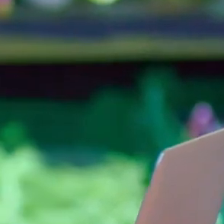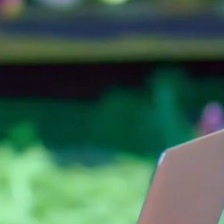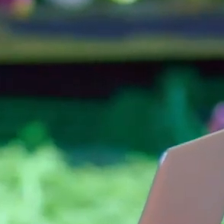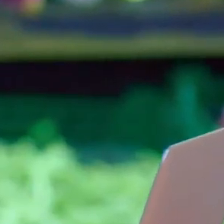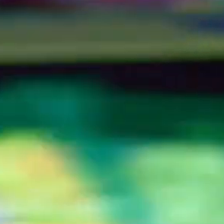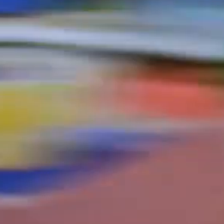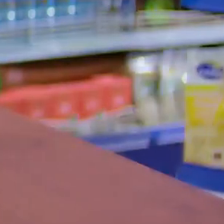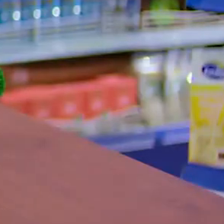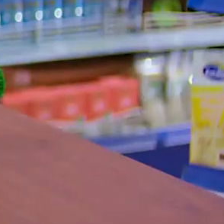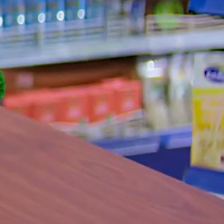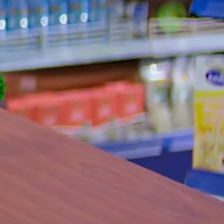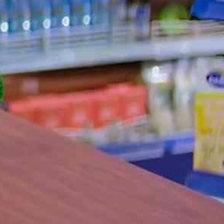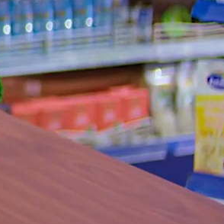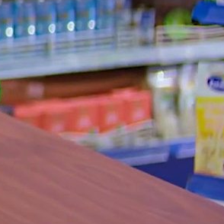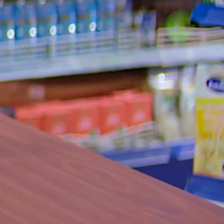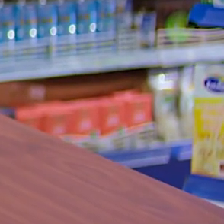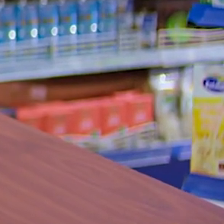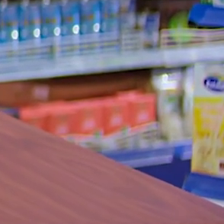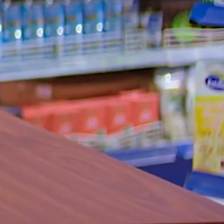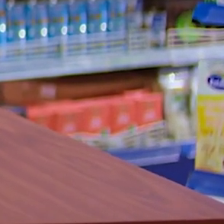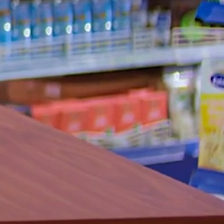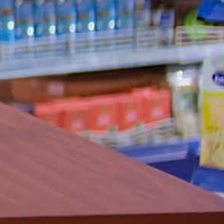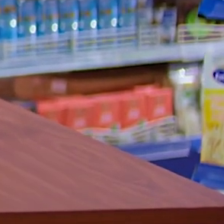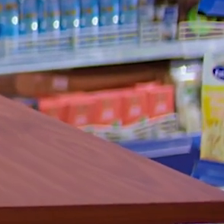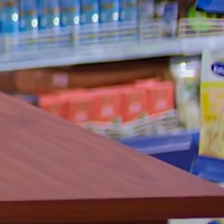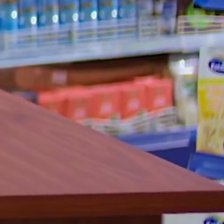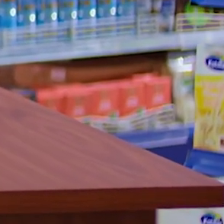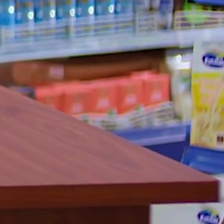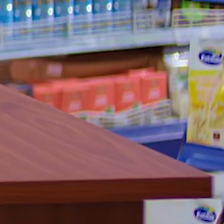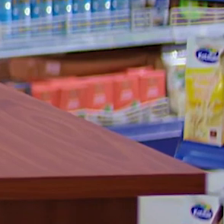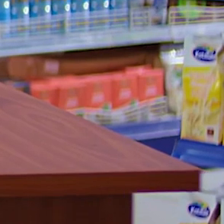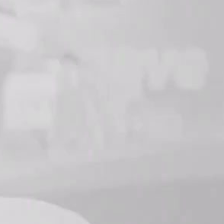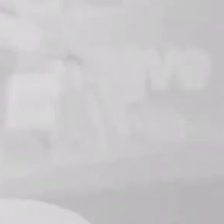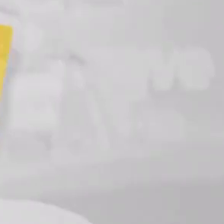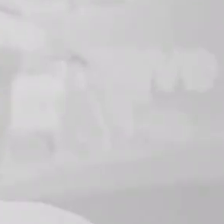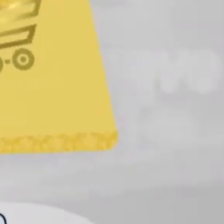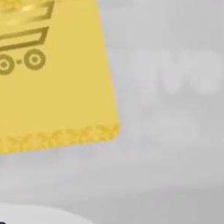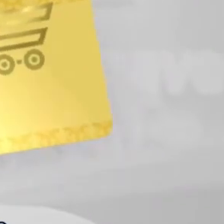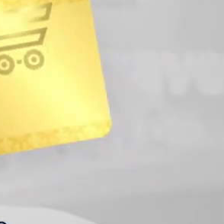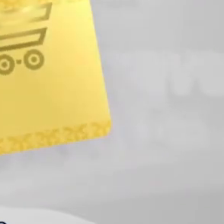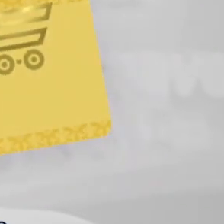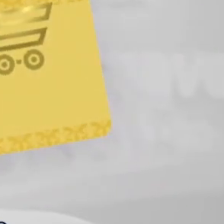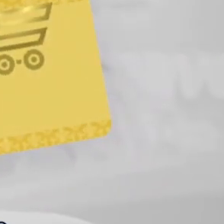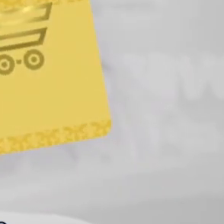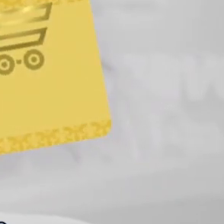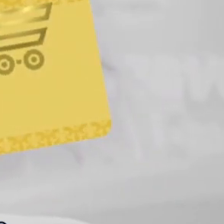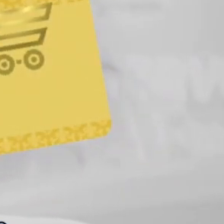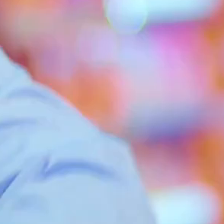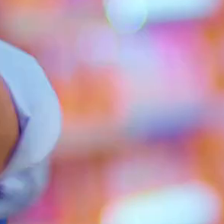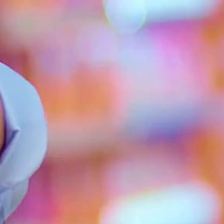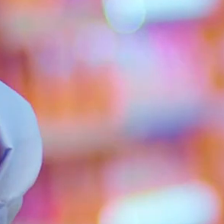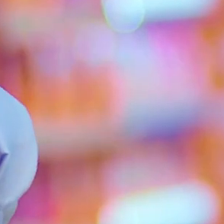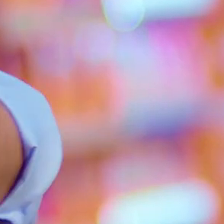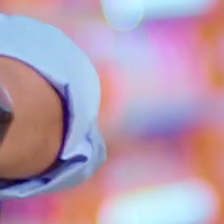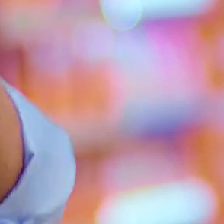Hello, Super Shoppers! Weekdays wala flat 25% off essentials and household products wala ta. Shop for 2,500 rupees with your privilege